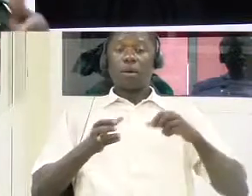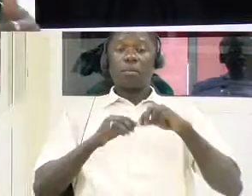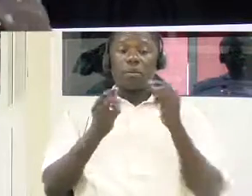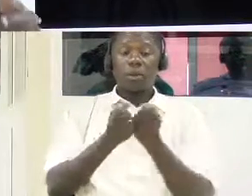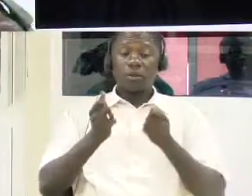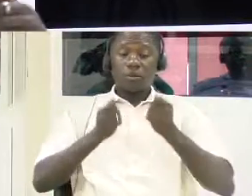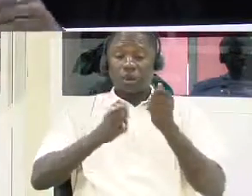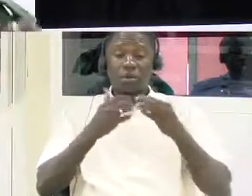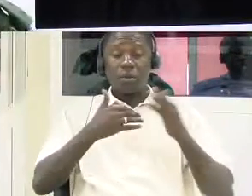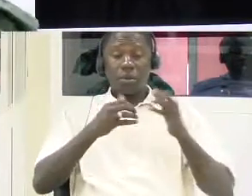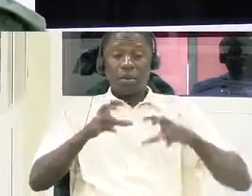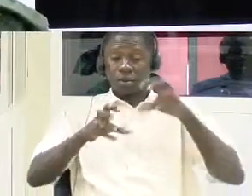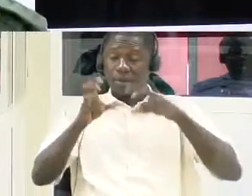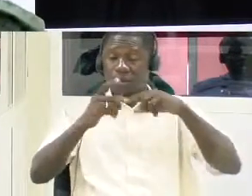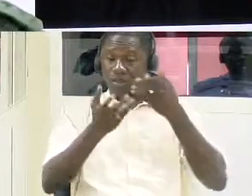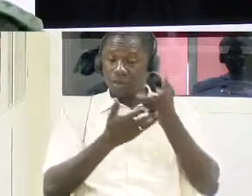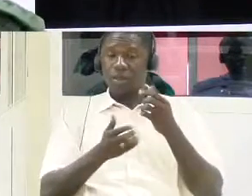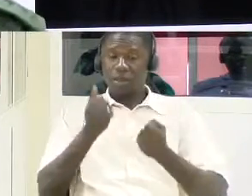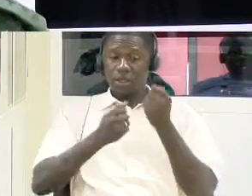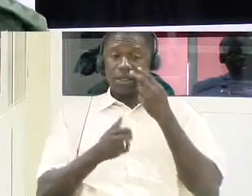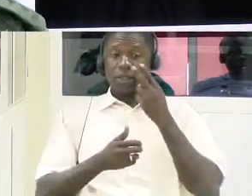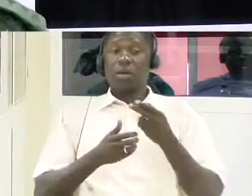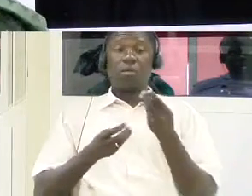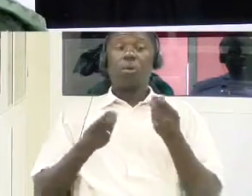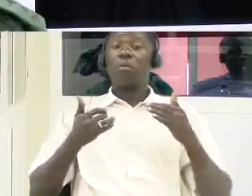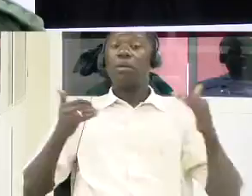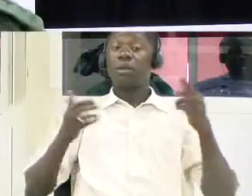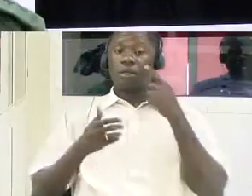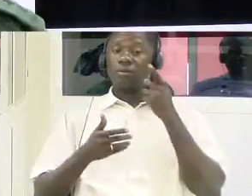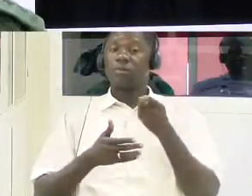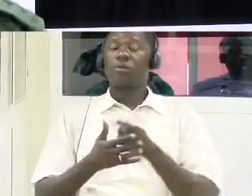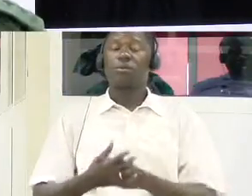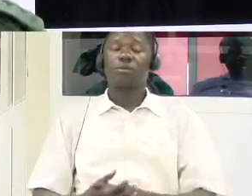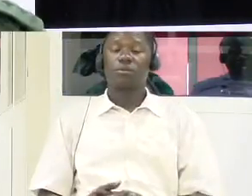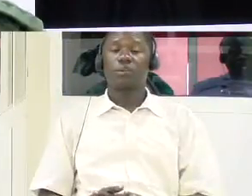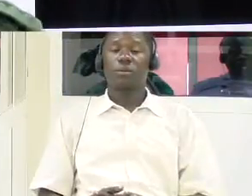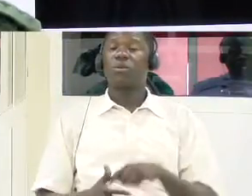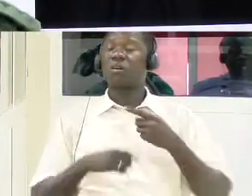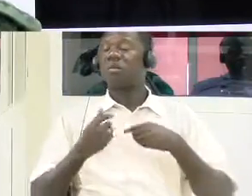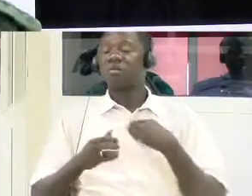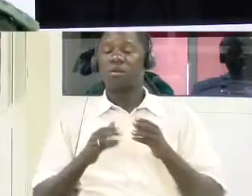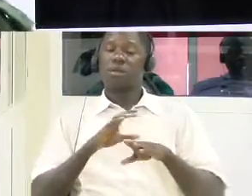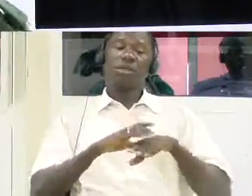piled together in the behind. So then after that, I left.